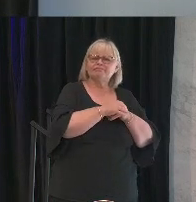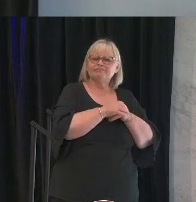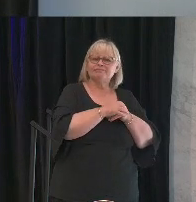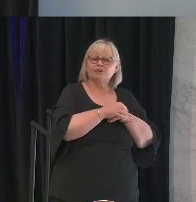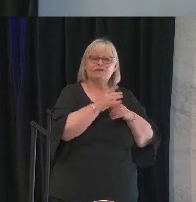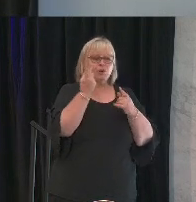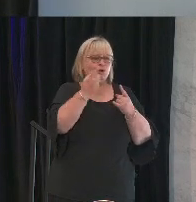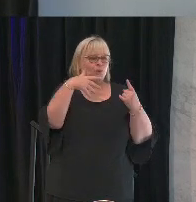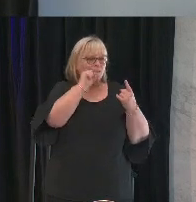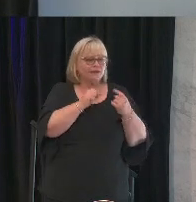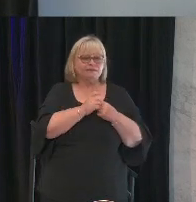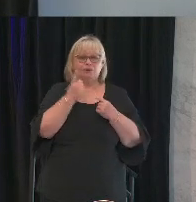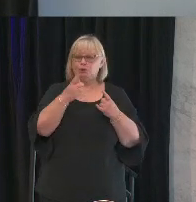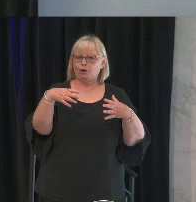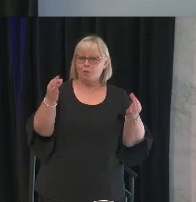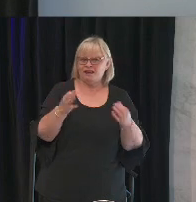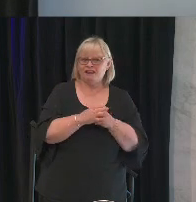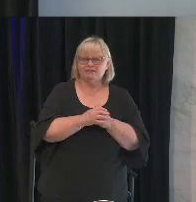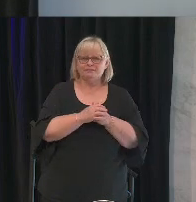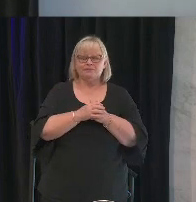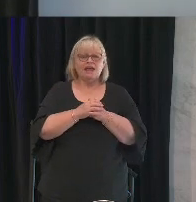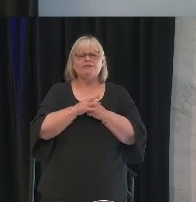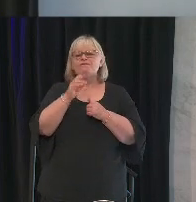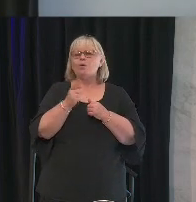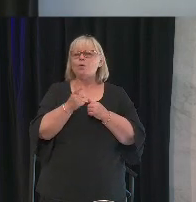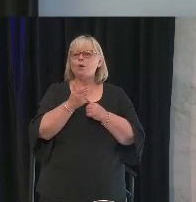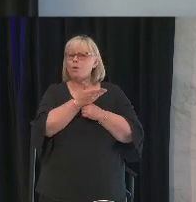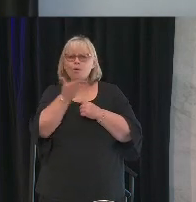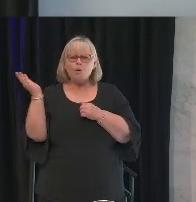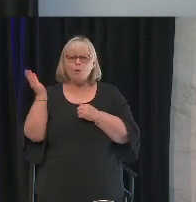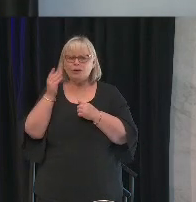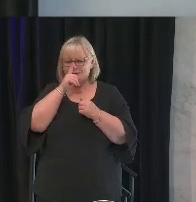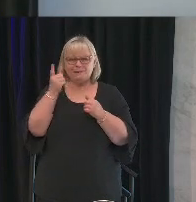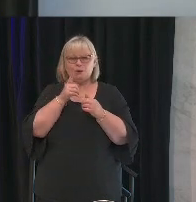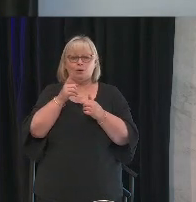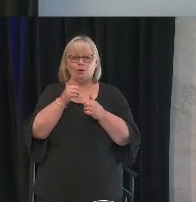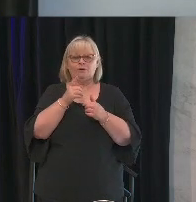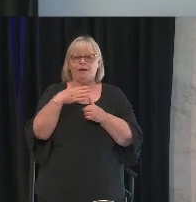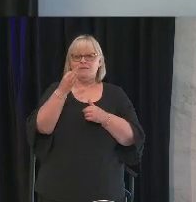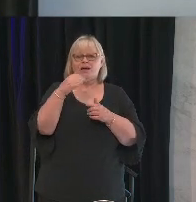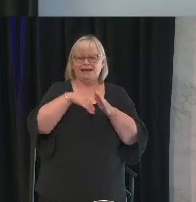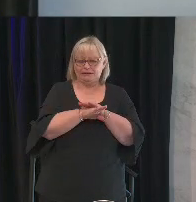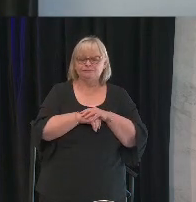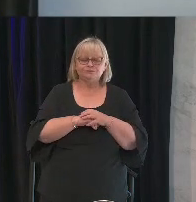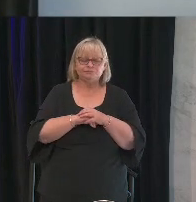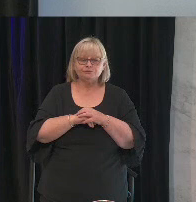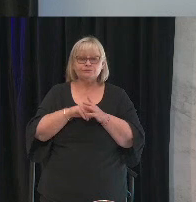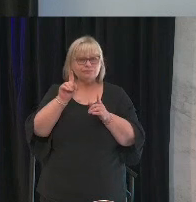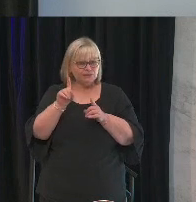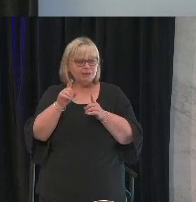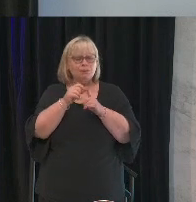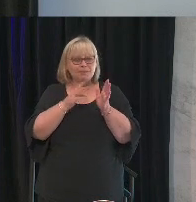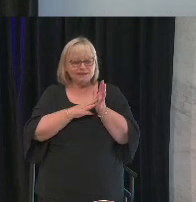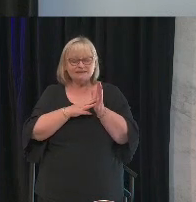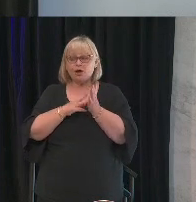of winners, on the part of nominees, indeed on the part of all of the entries. But it's also about the Prime Minister on behalf